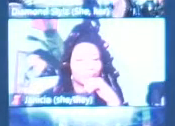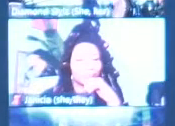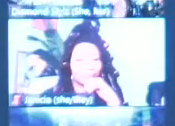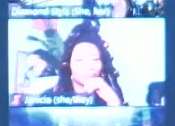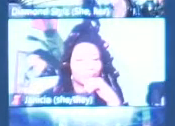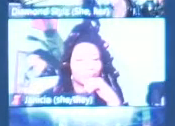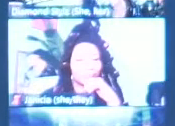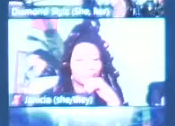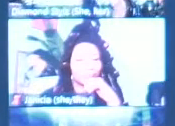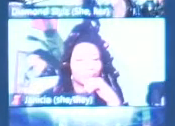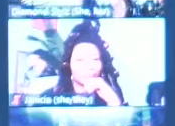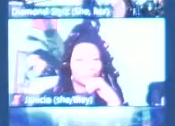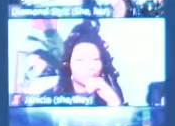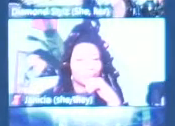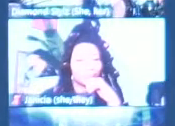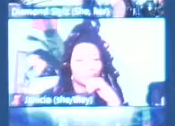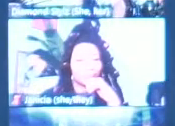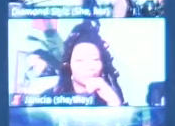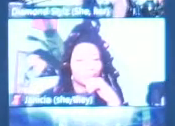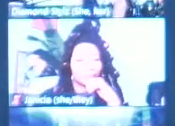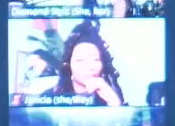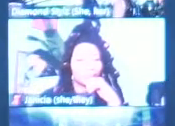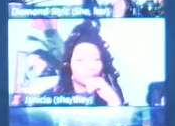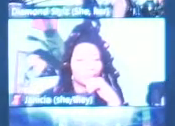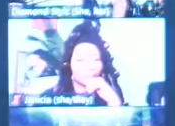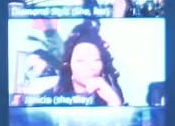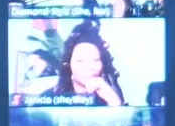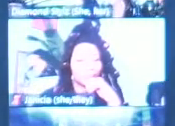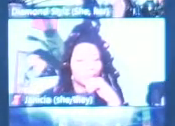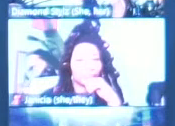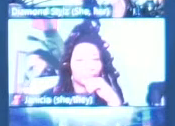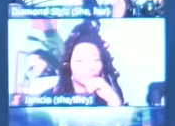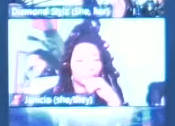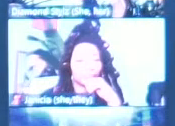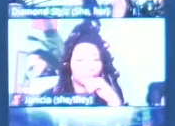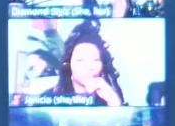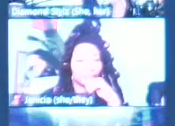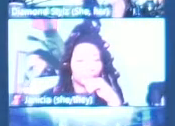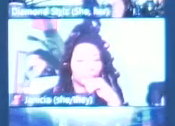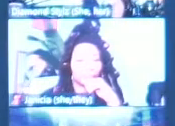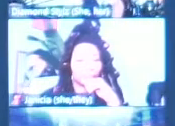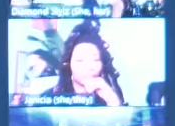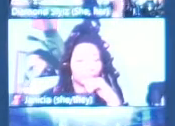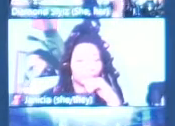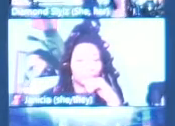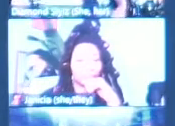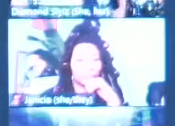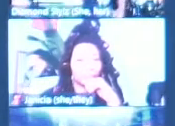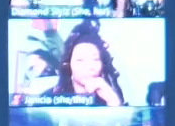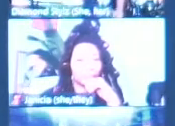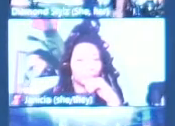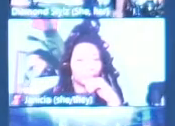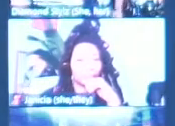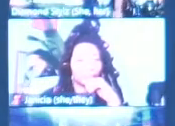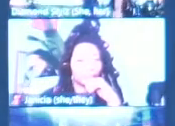beauty, our general existence, all of this misogynistic,